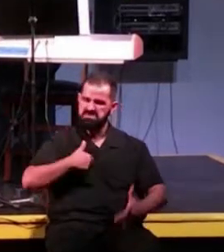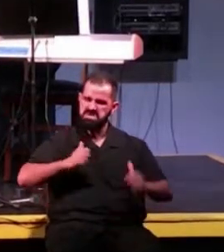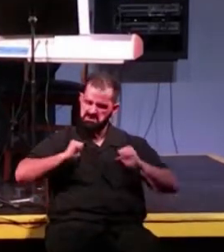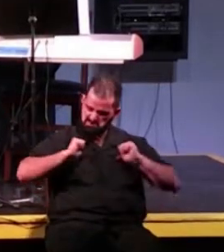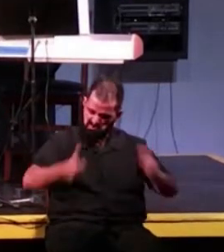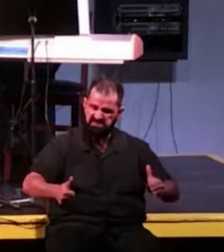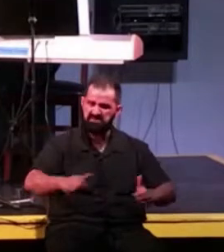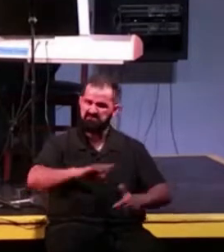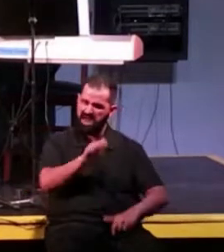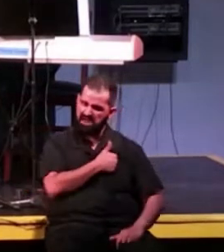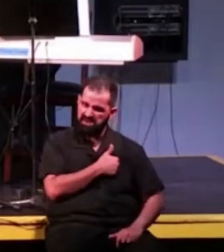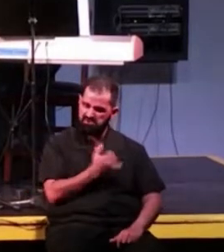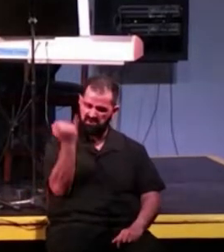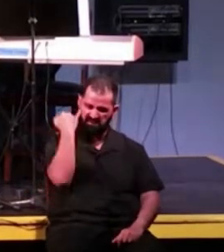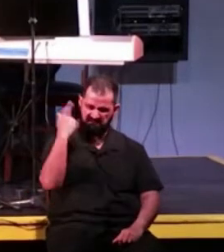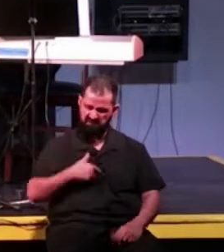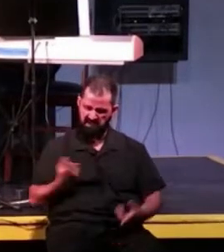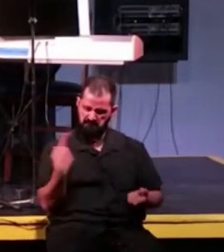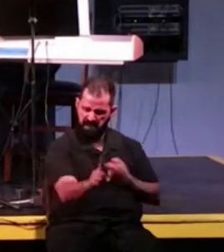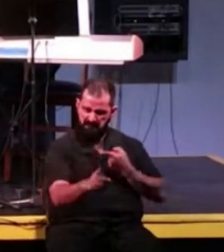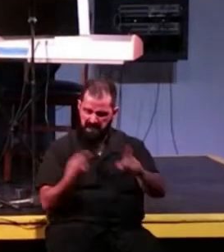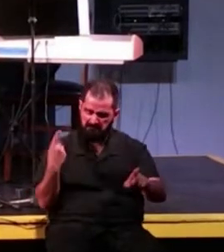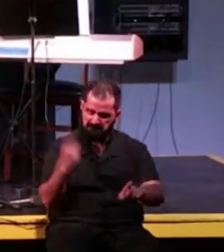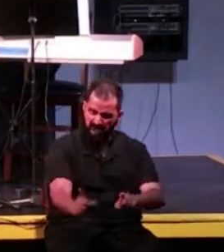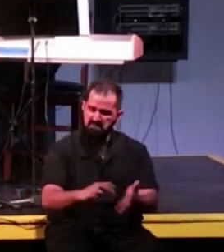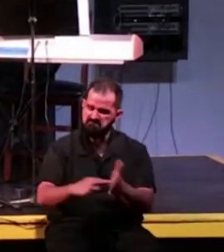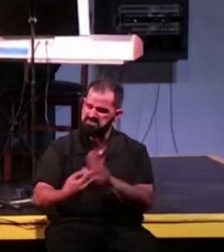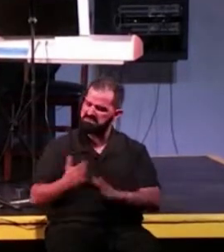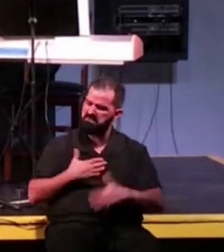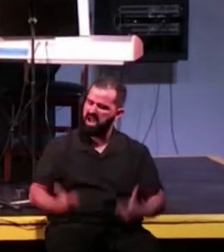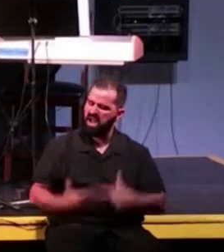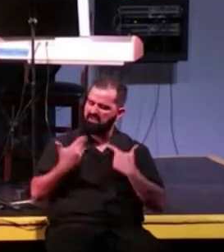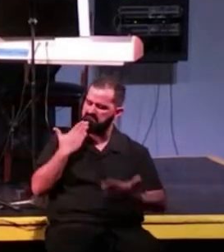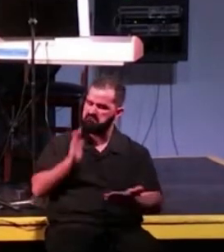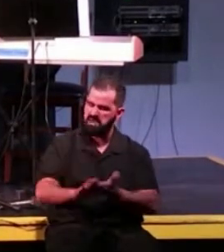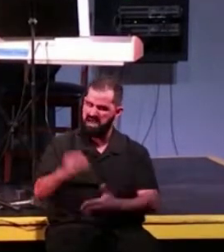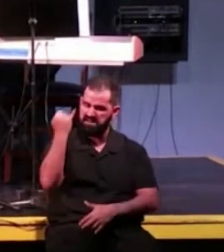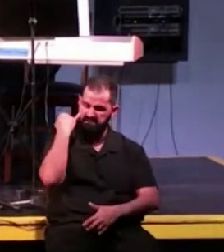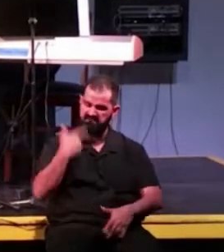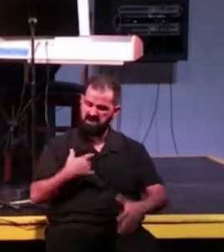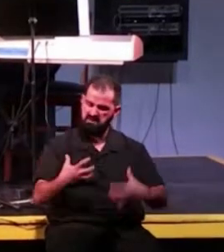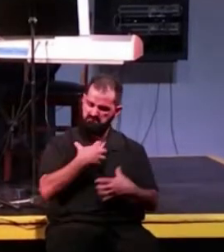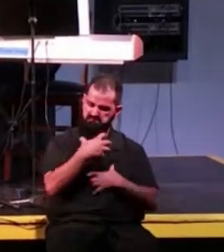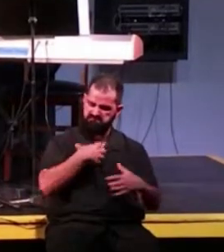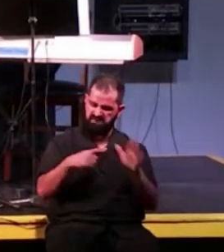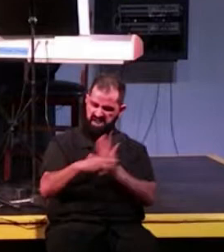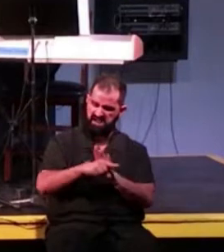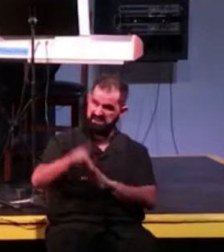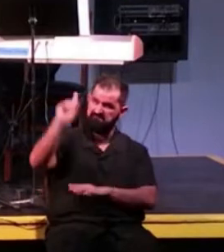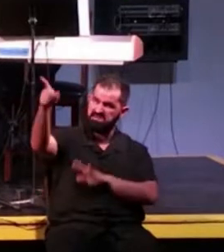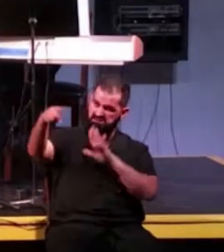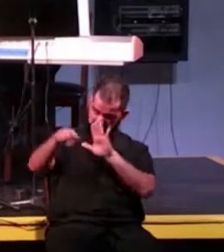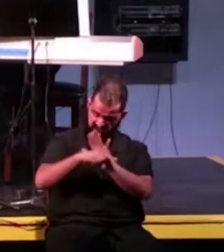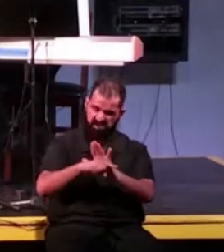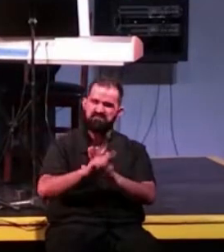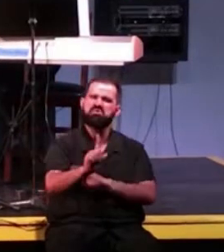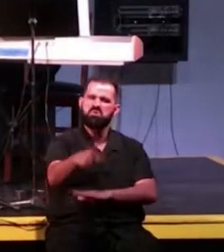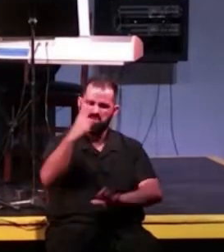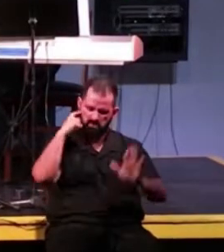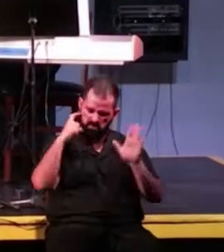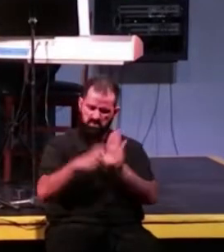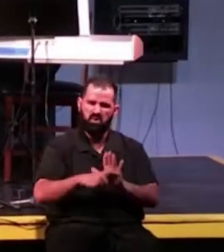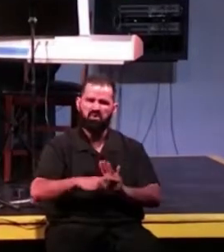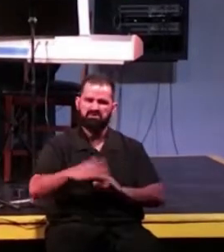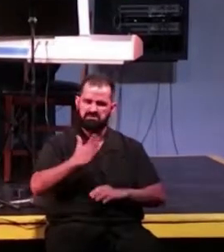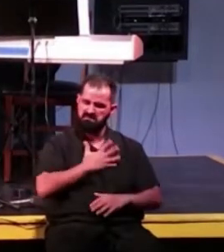attitude. If I treat you bad, it's because life is bad. If I'm negative, it's because God is negative, and you have matched